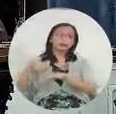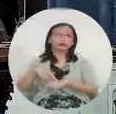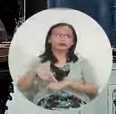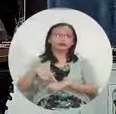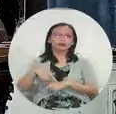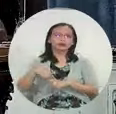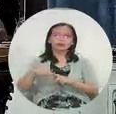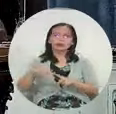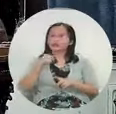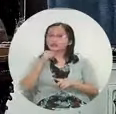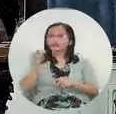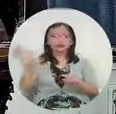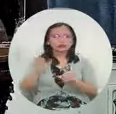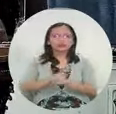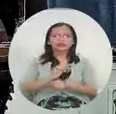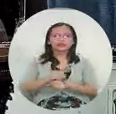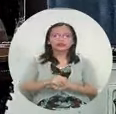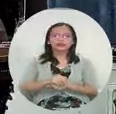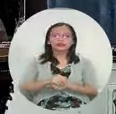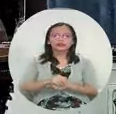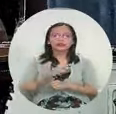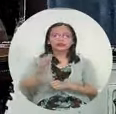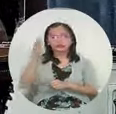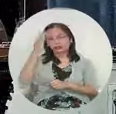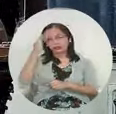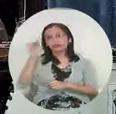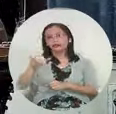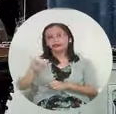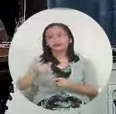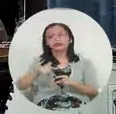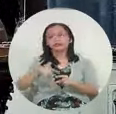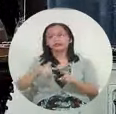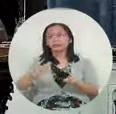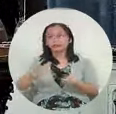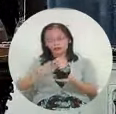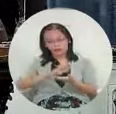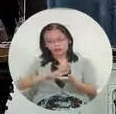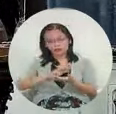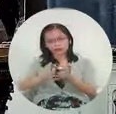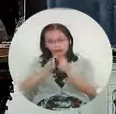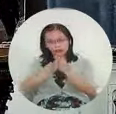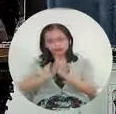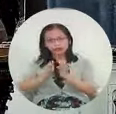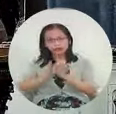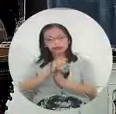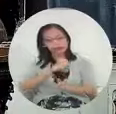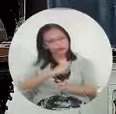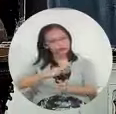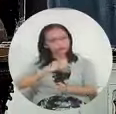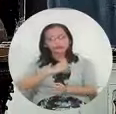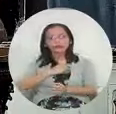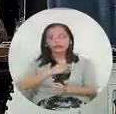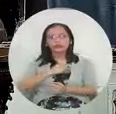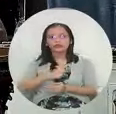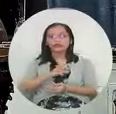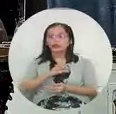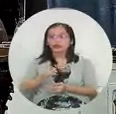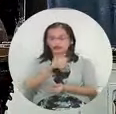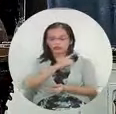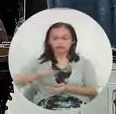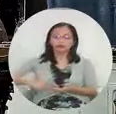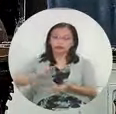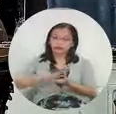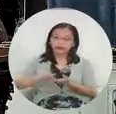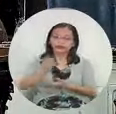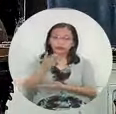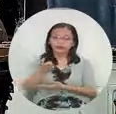And so it was a message of repentance. Acts 17:20. But now commanded